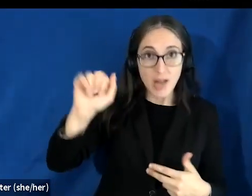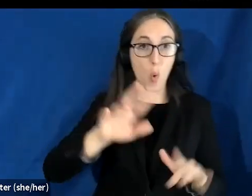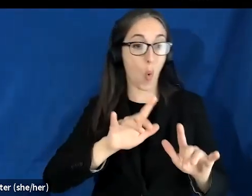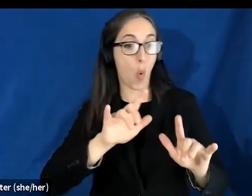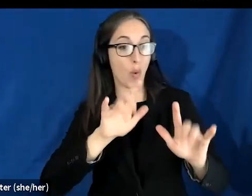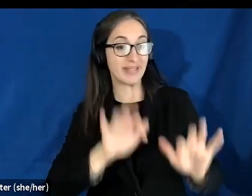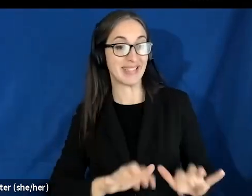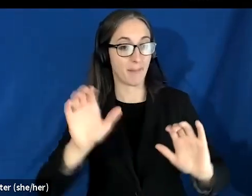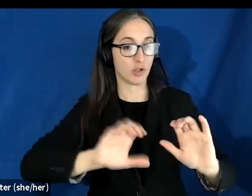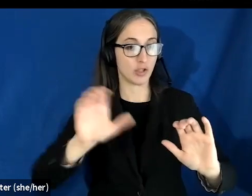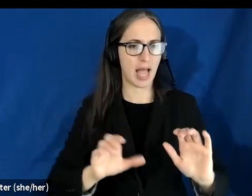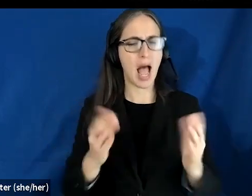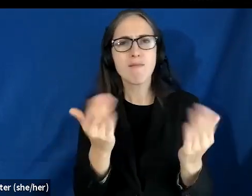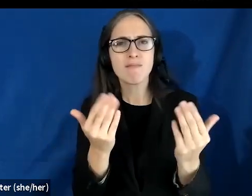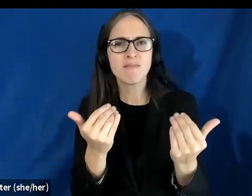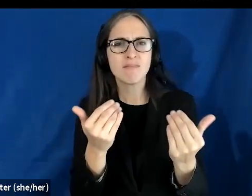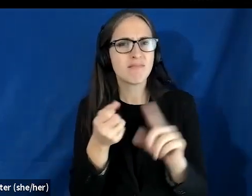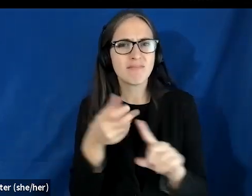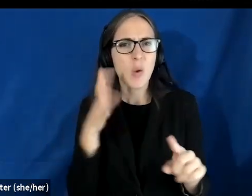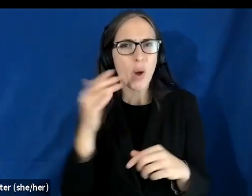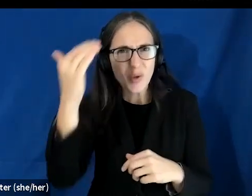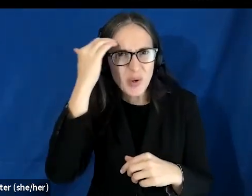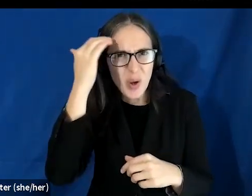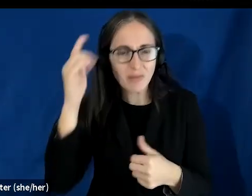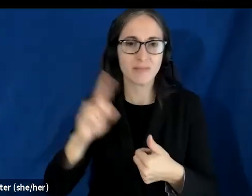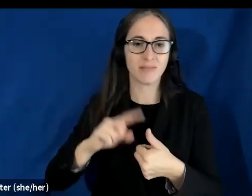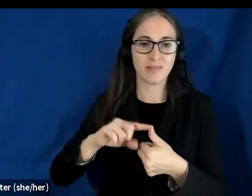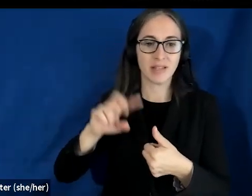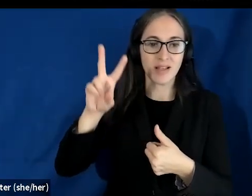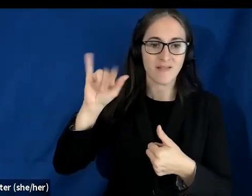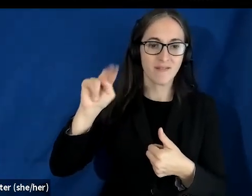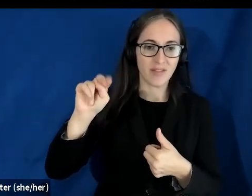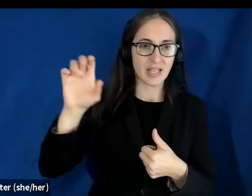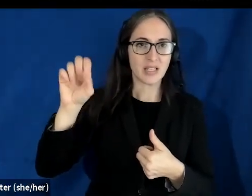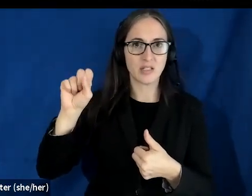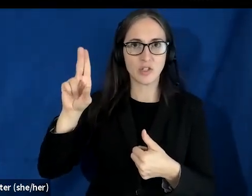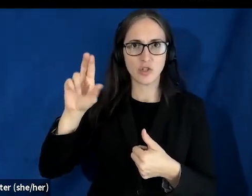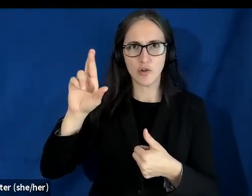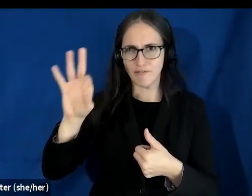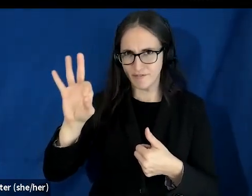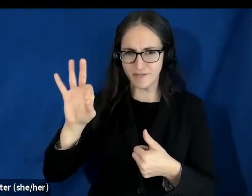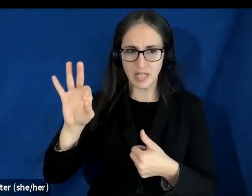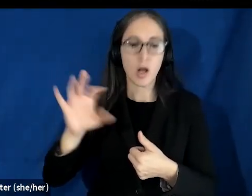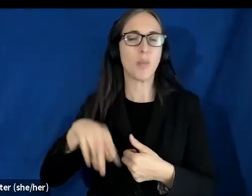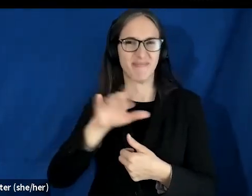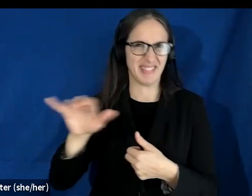tell me what you know about them. The first one is Vincerf. And you can type it out,